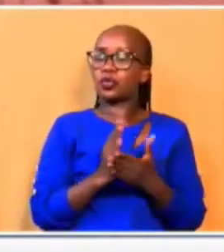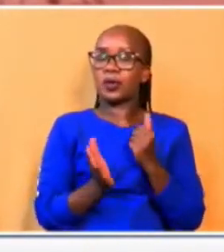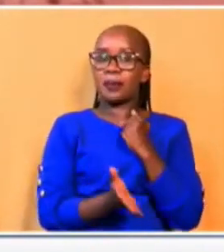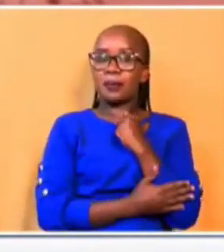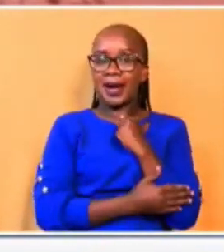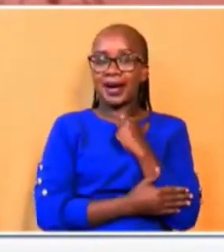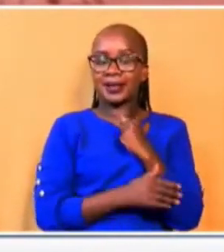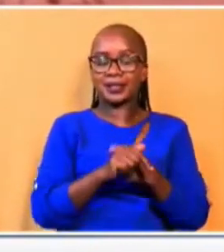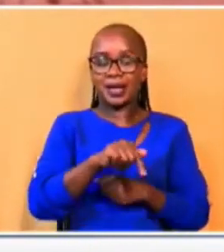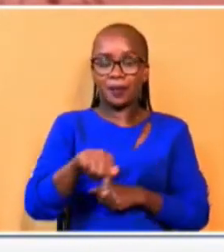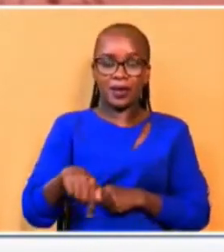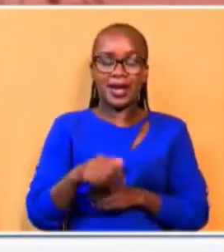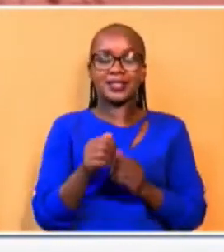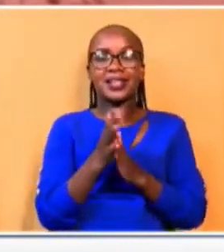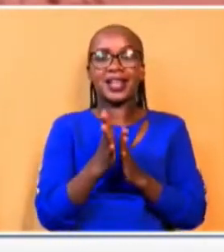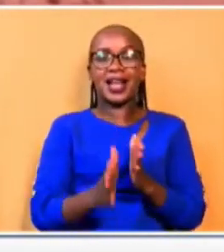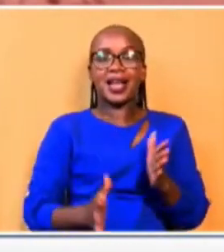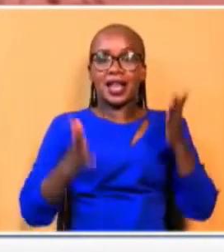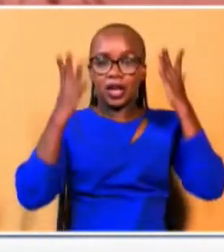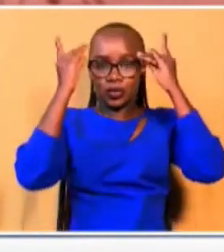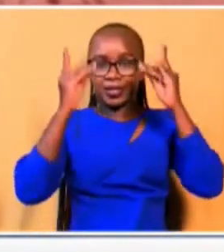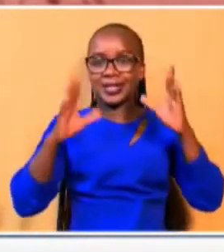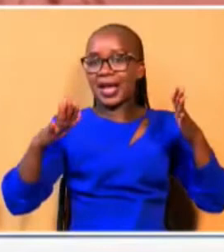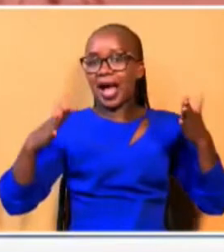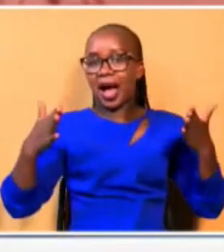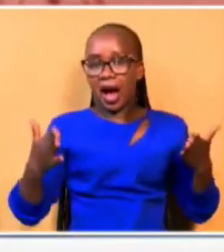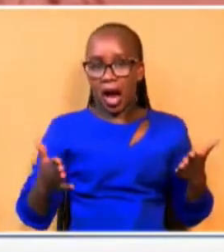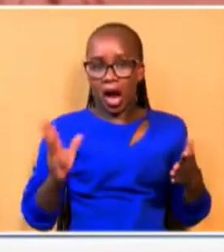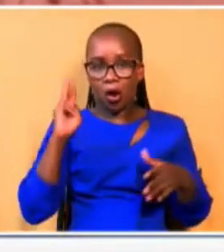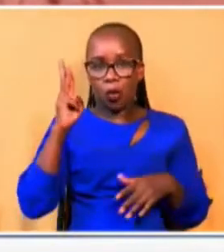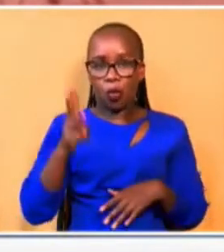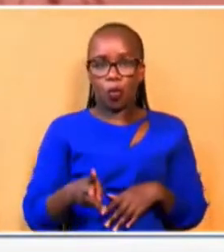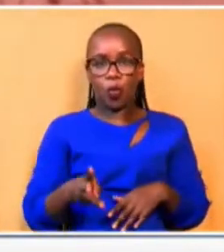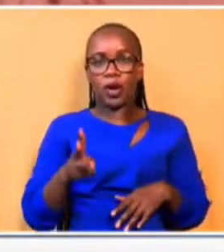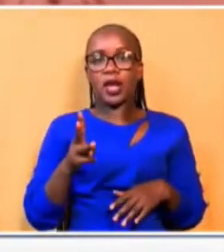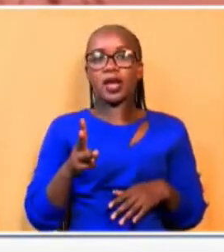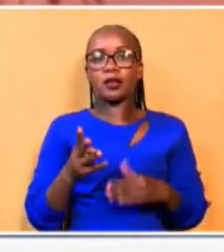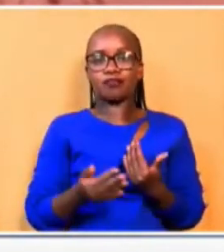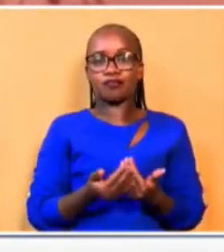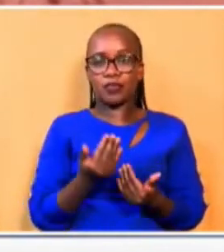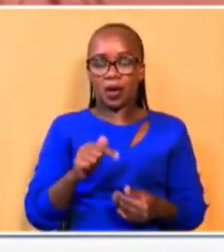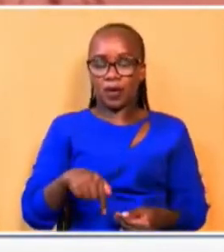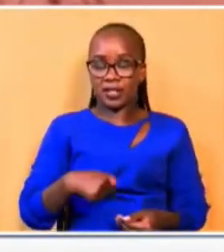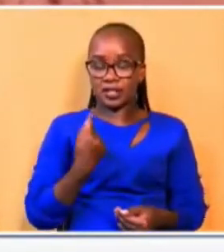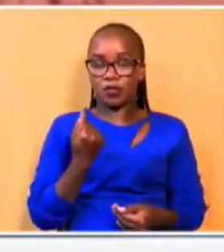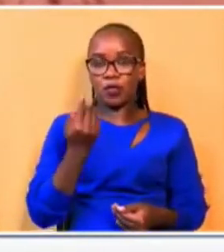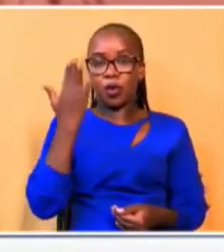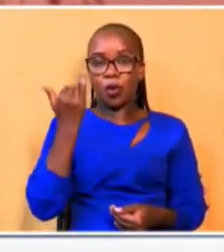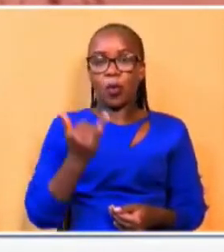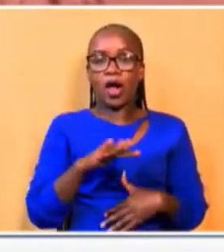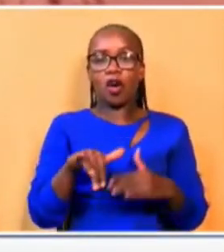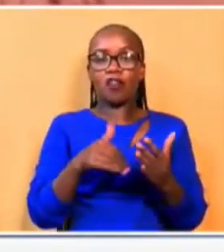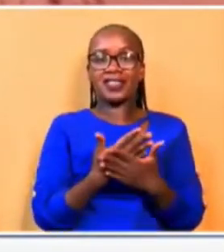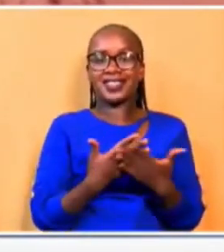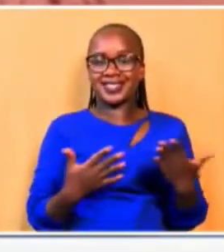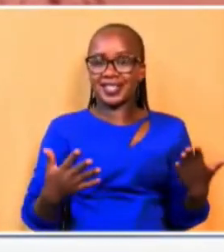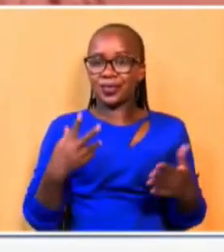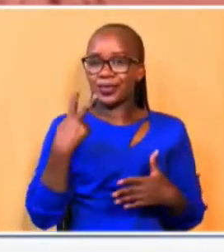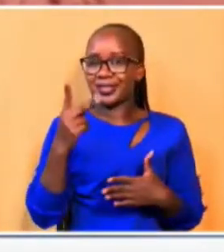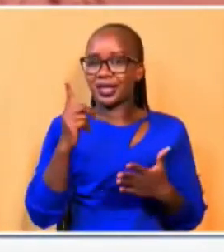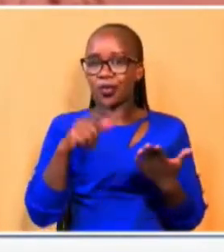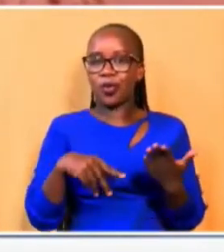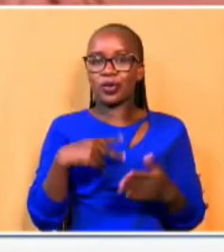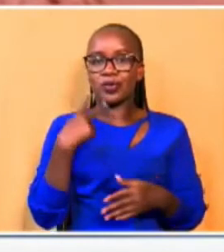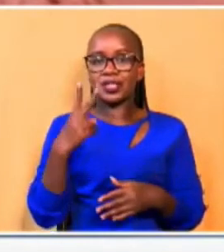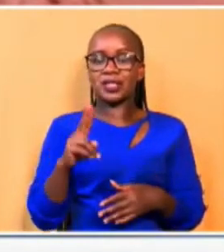it's upon us as leaders to decide how we are going to conduct ourselves, because all those things we are seeing, like what we saw in